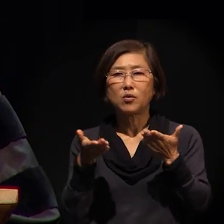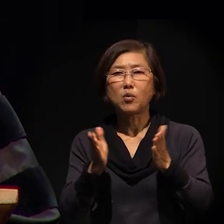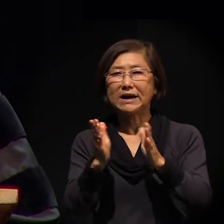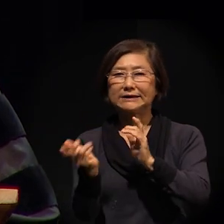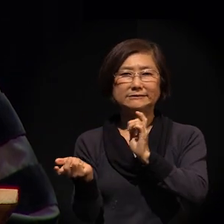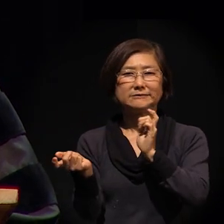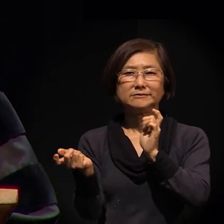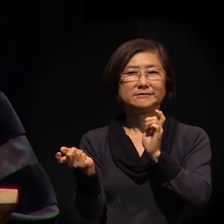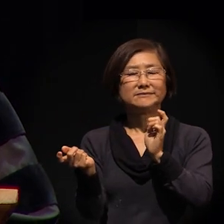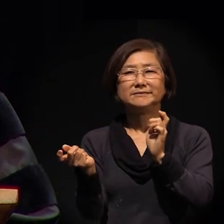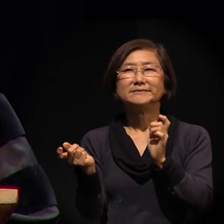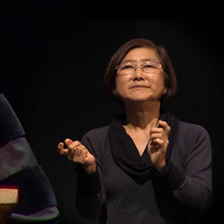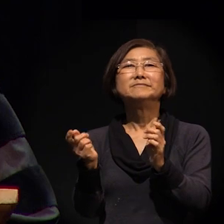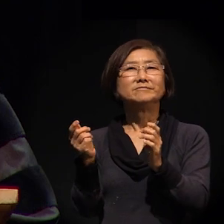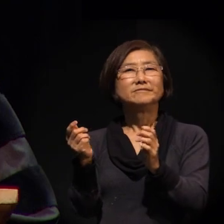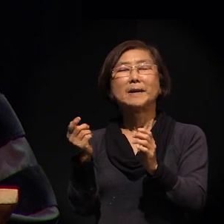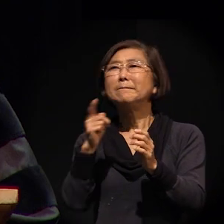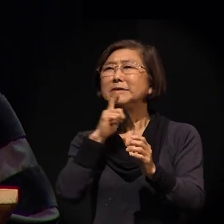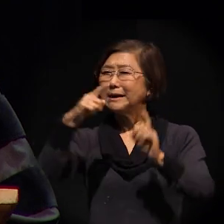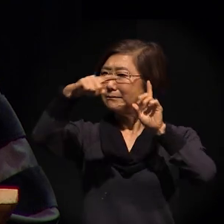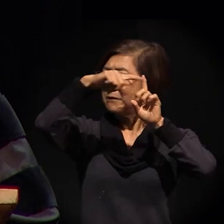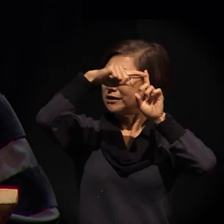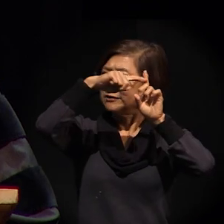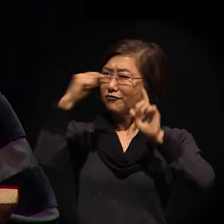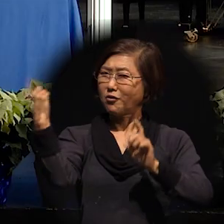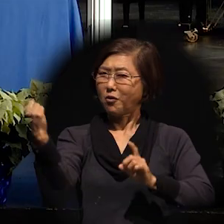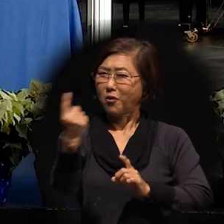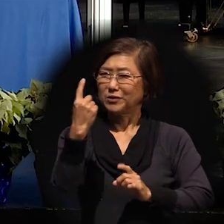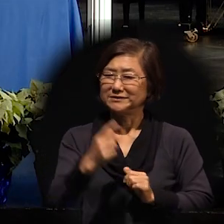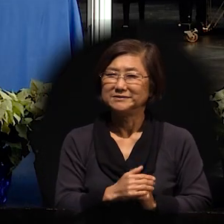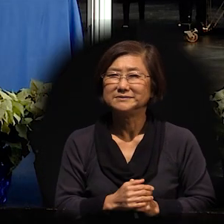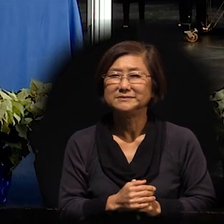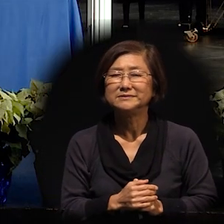it. Be positive always.